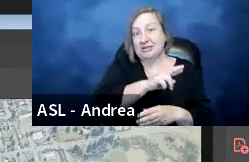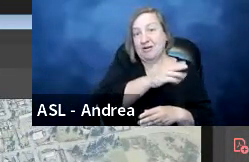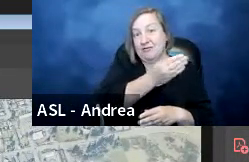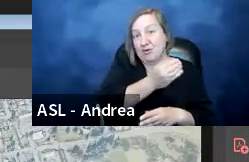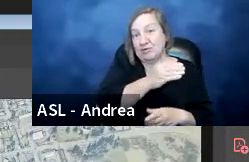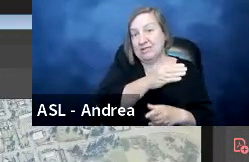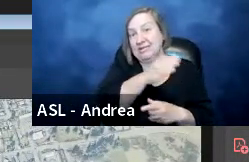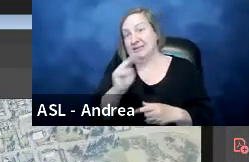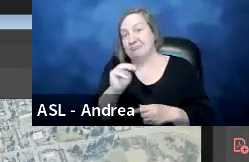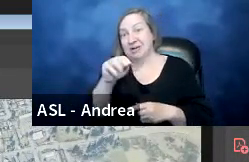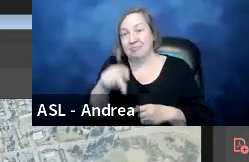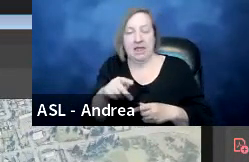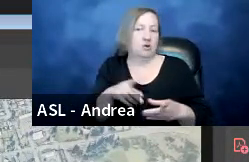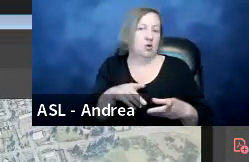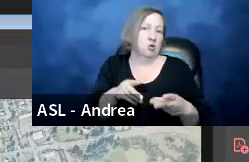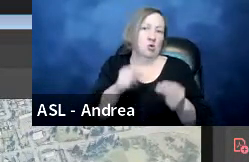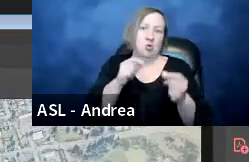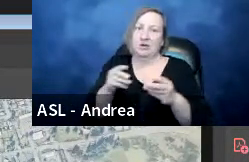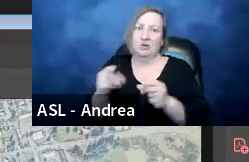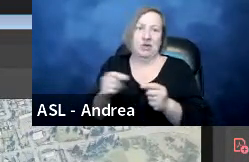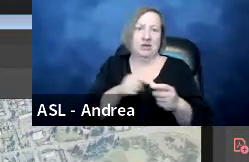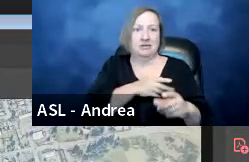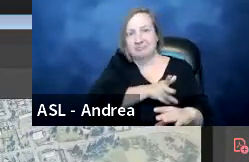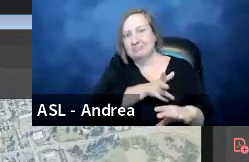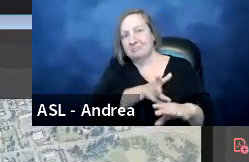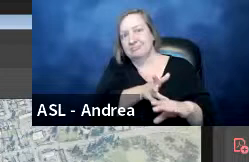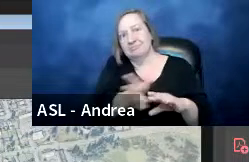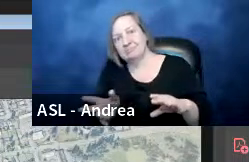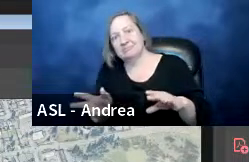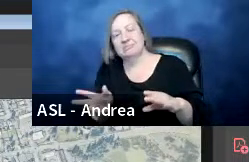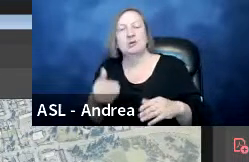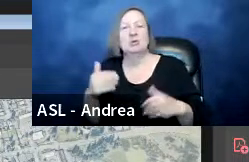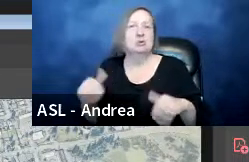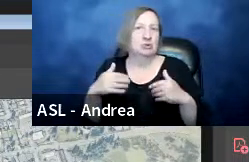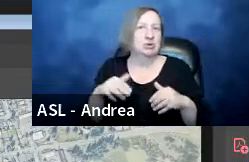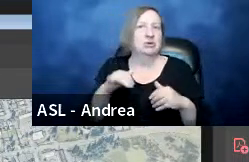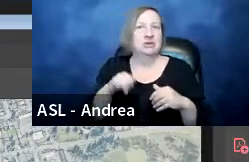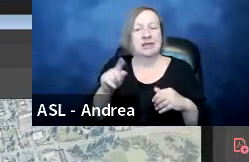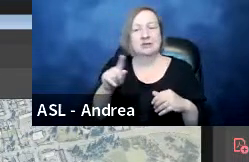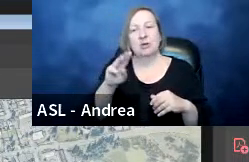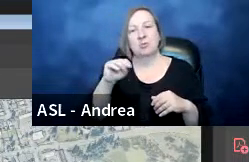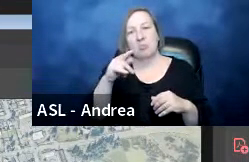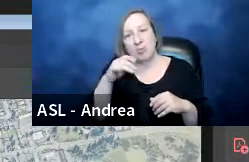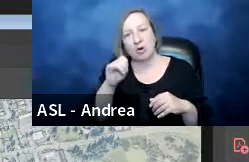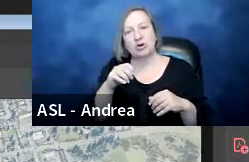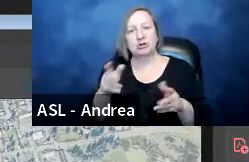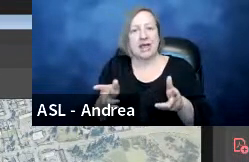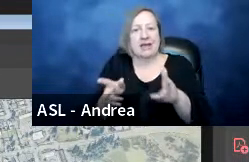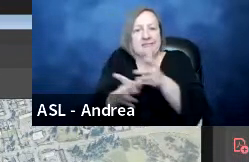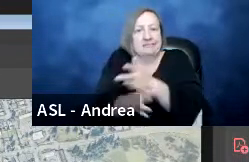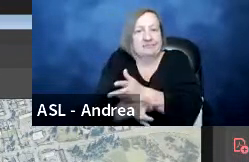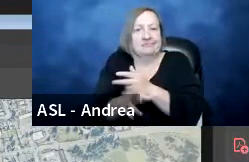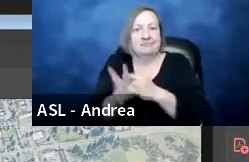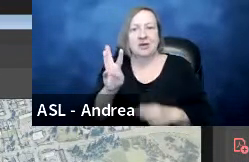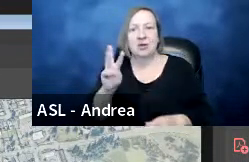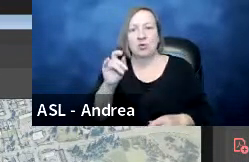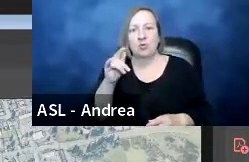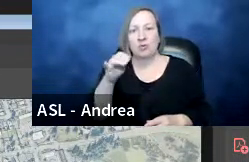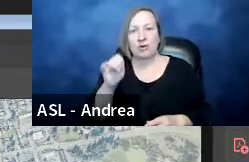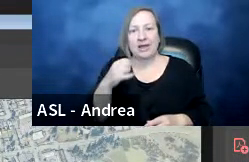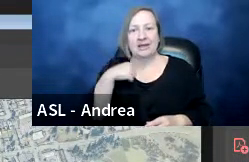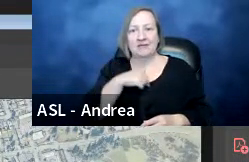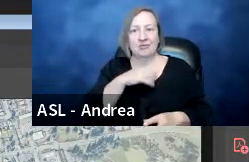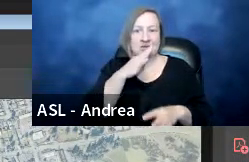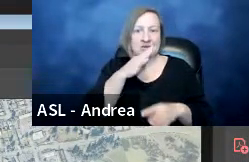distributor systems, in both directions. That's where those merges and weaves that I talked about before are taken off the main